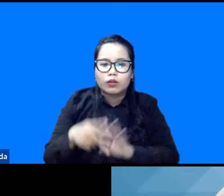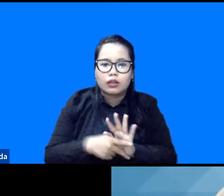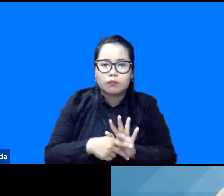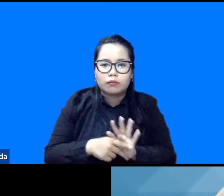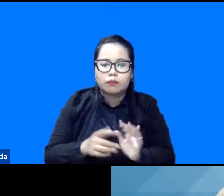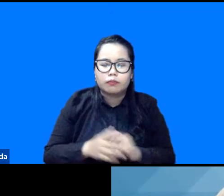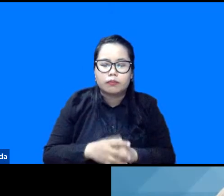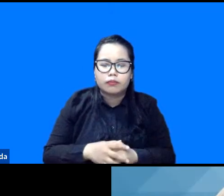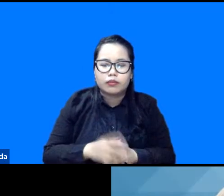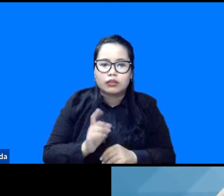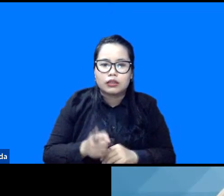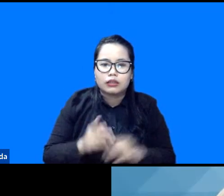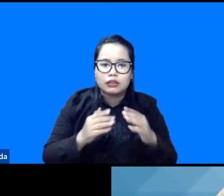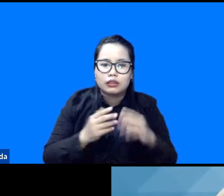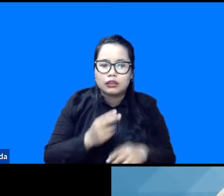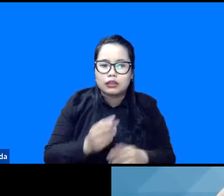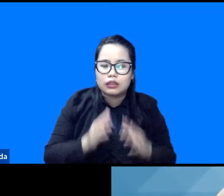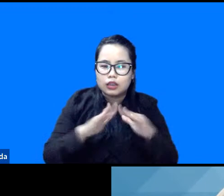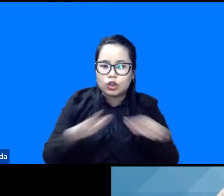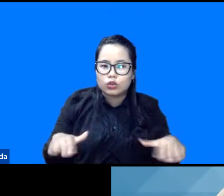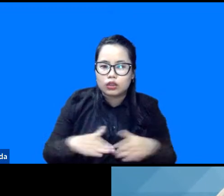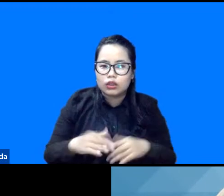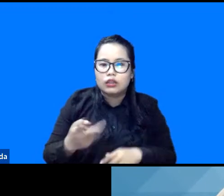yet to